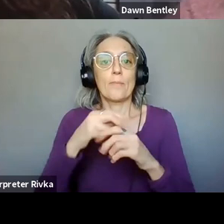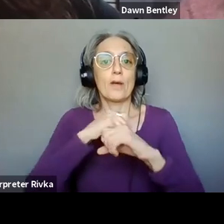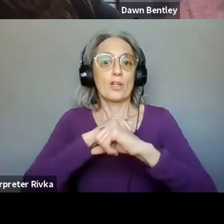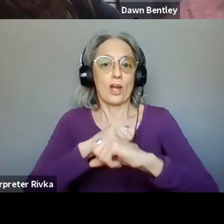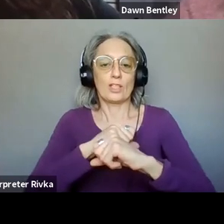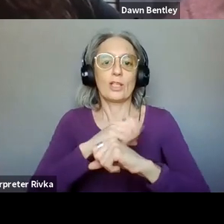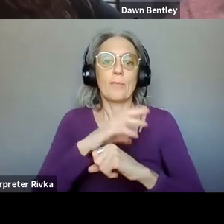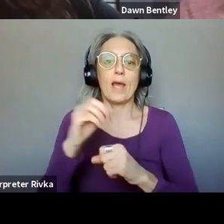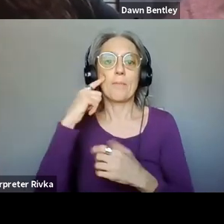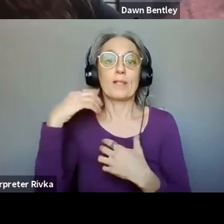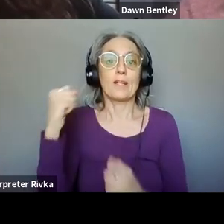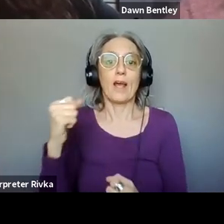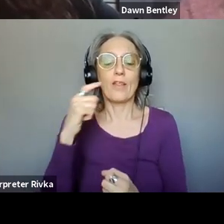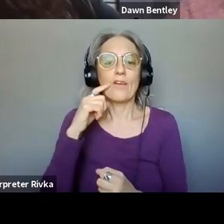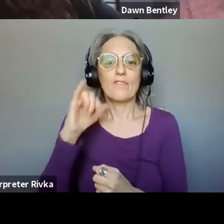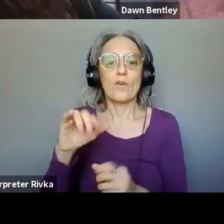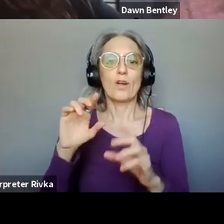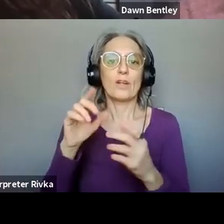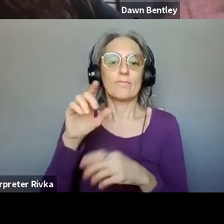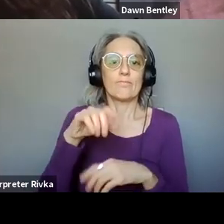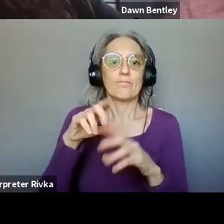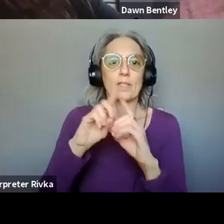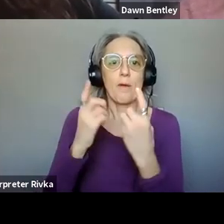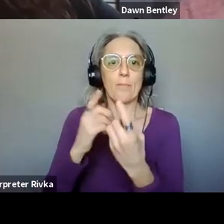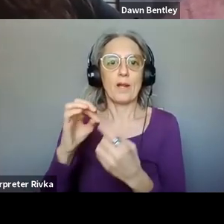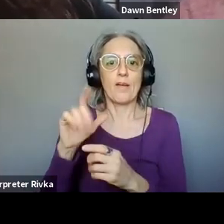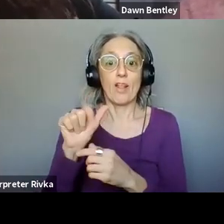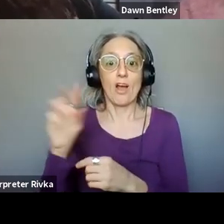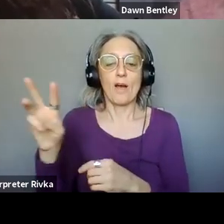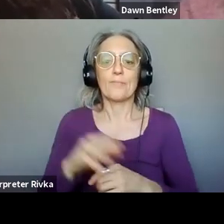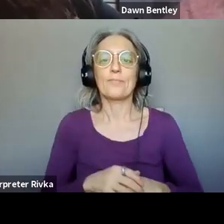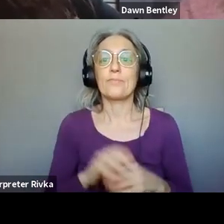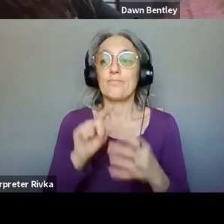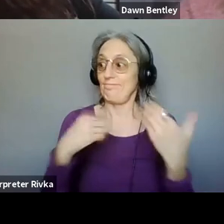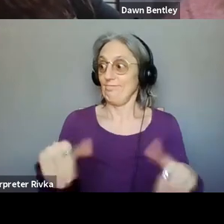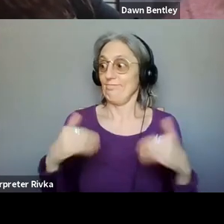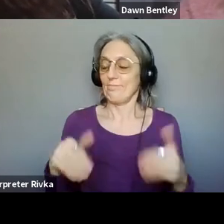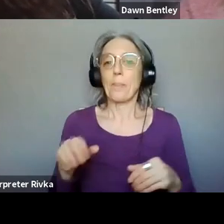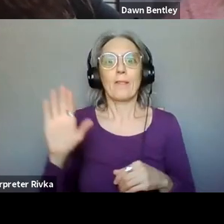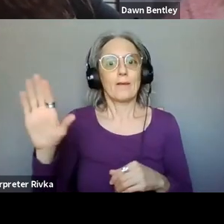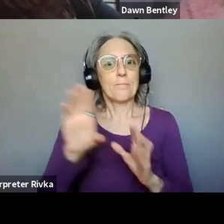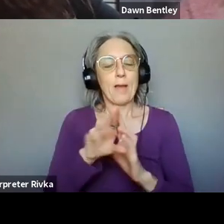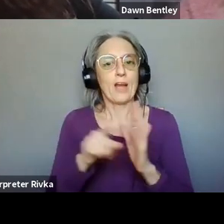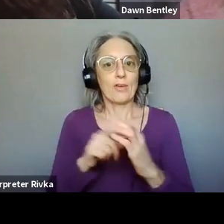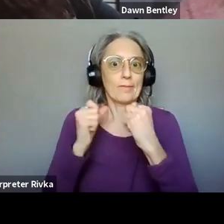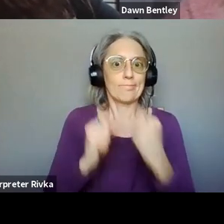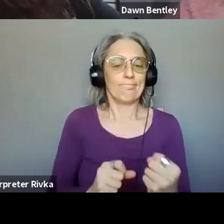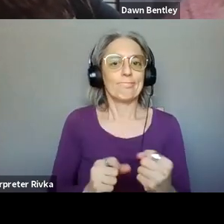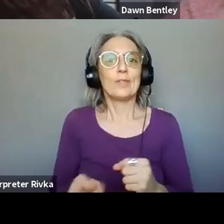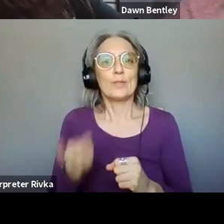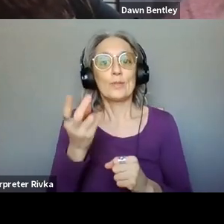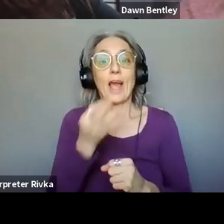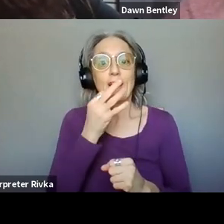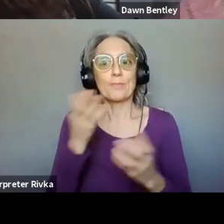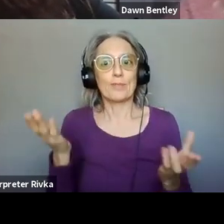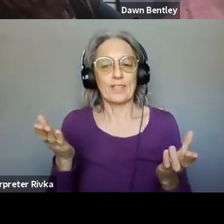the Alaska Department of Law. So as you can tell by given their biographies, we have 2 of the experts in the field here, and we are thrilled to